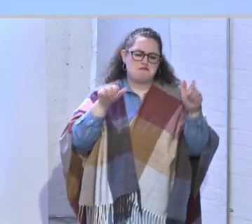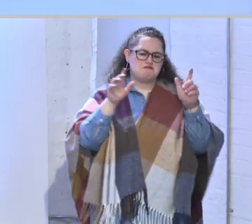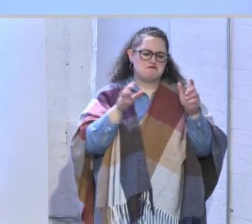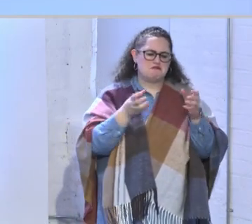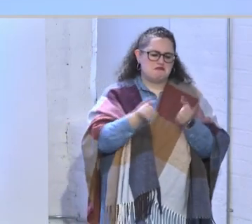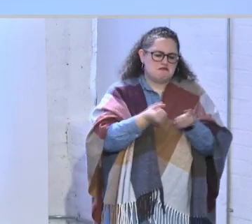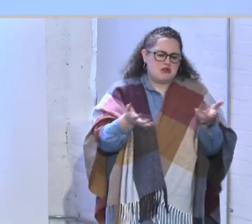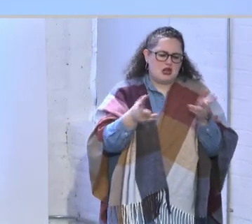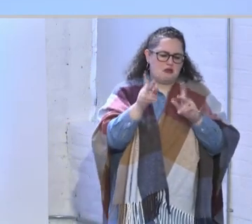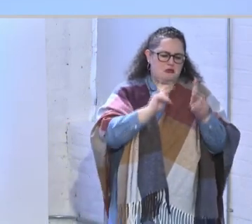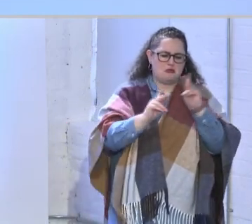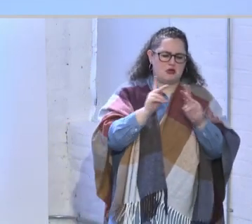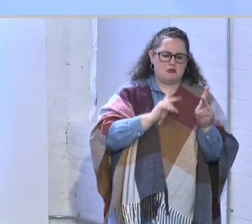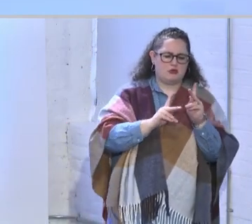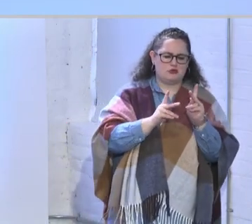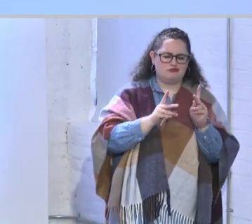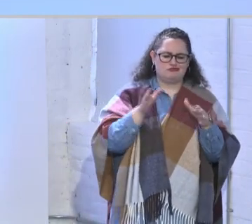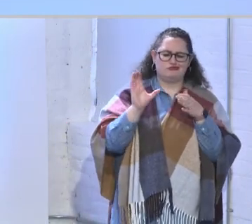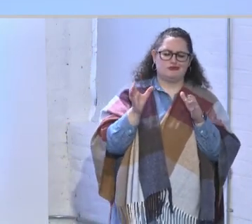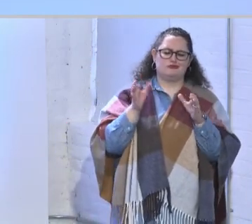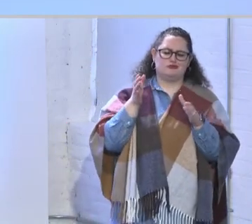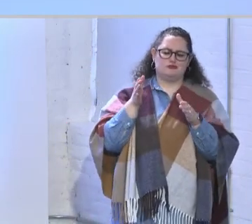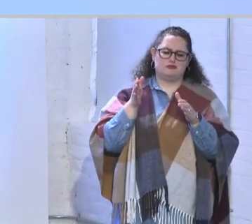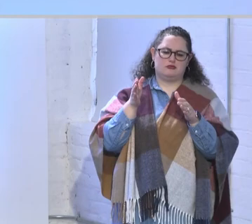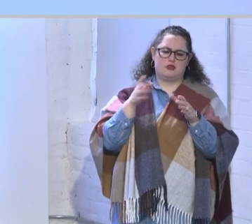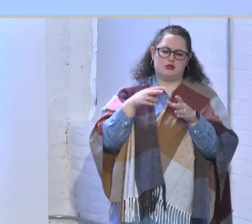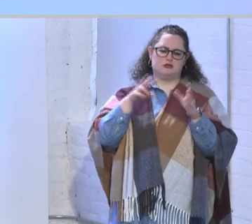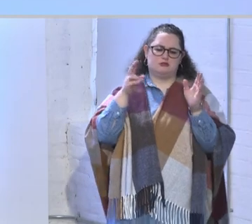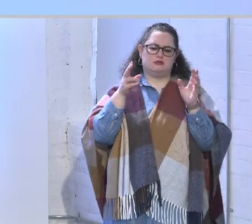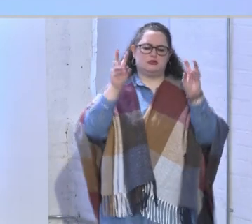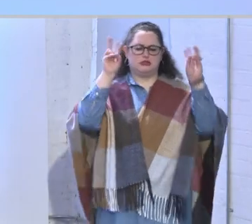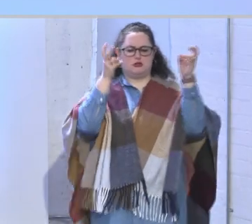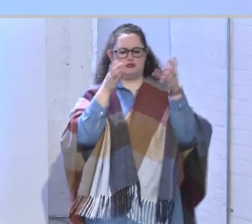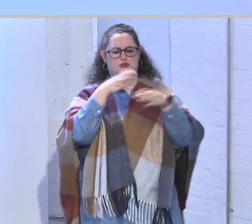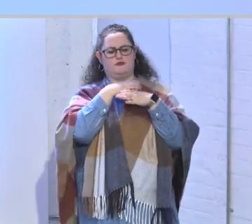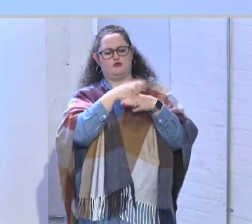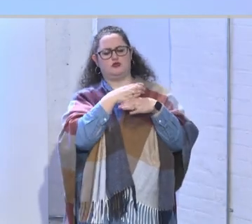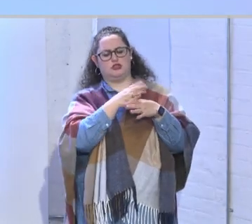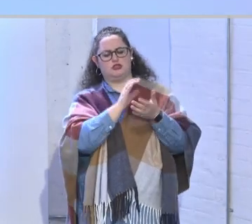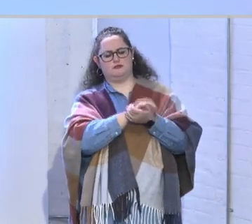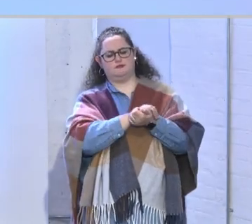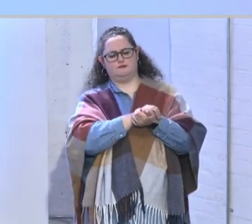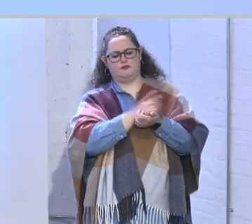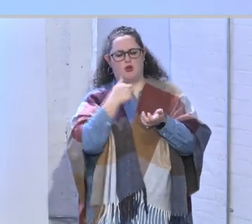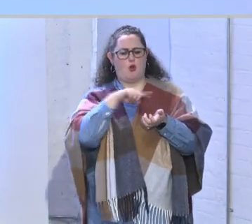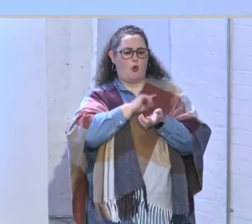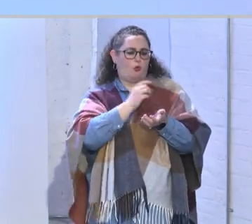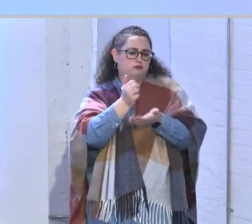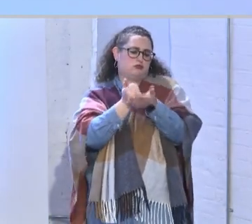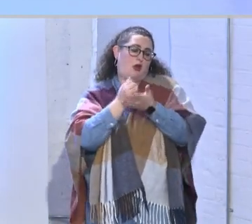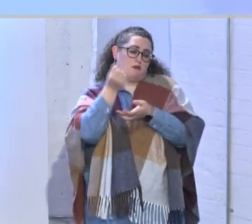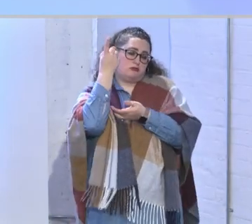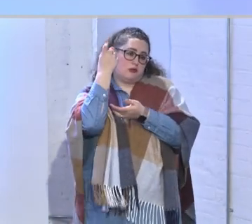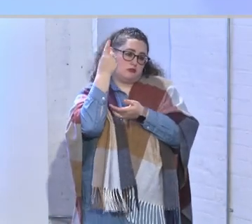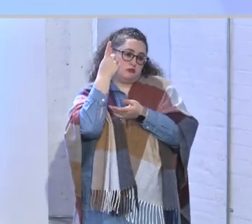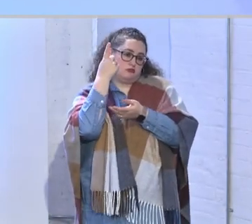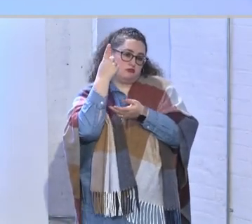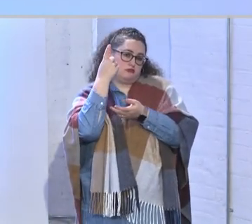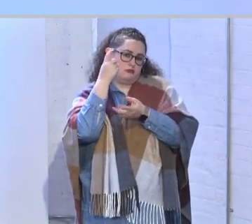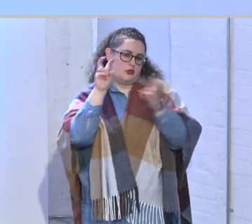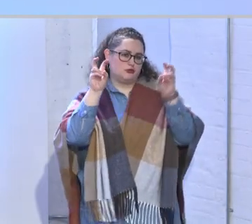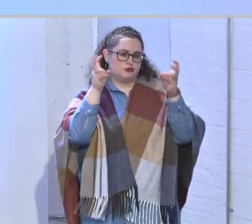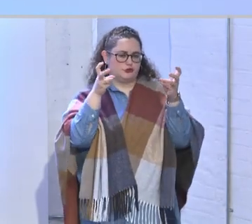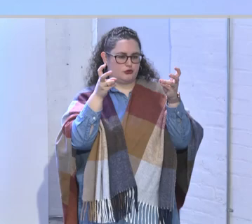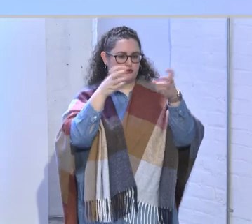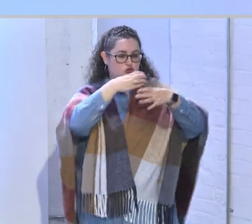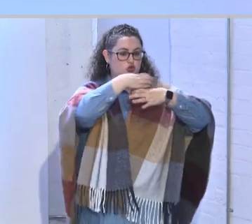believers and students of the Bible talk about creation order. I think it's very important that we understand that term, that we use it, that we're familiar